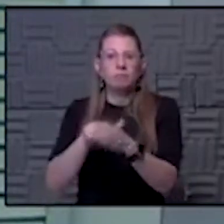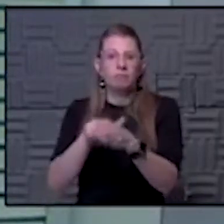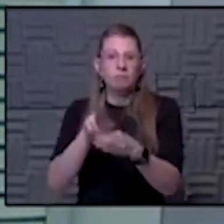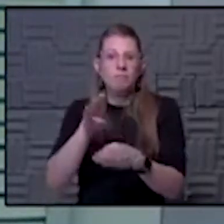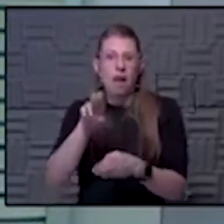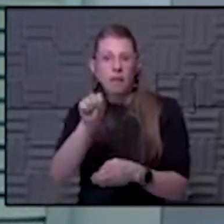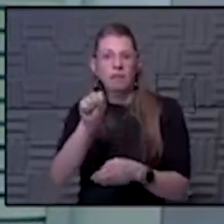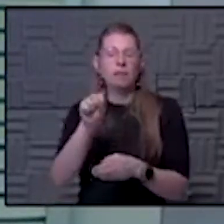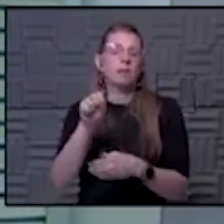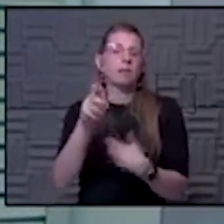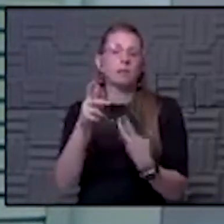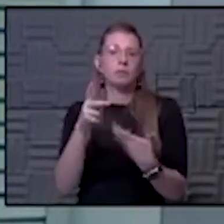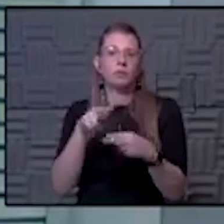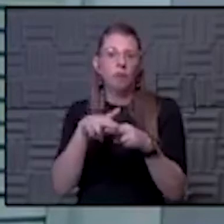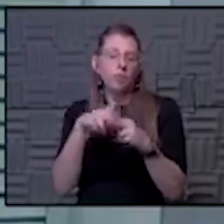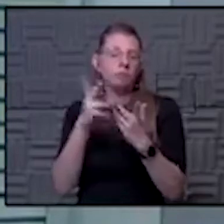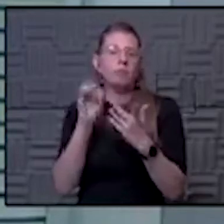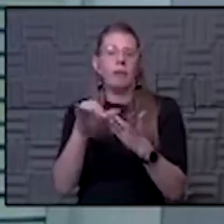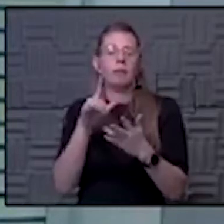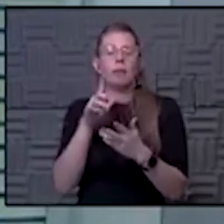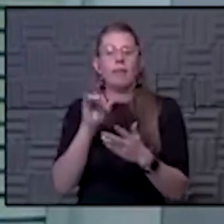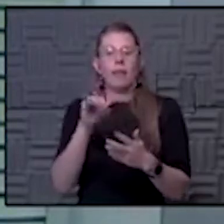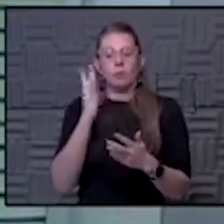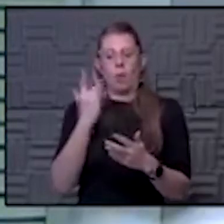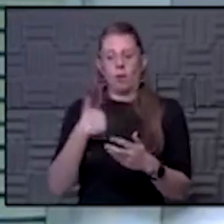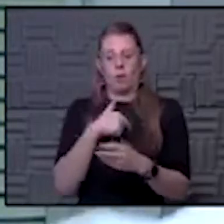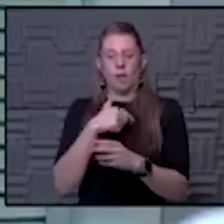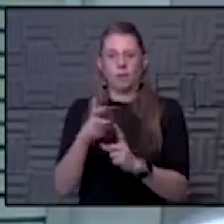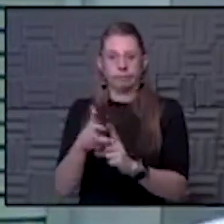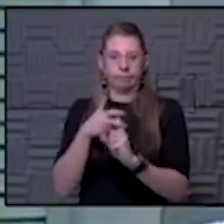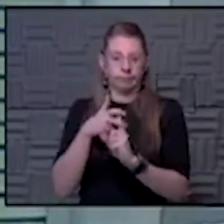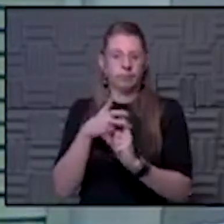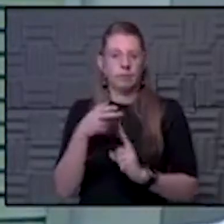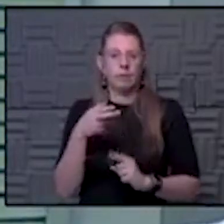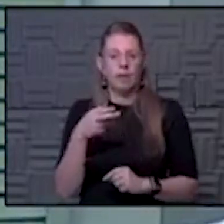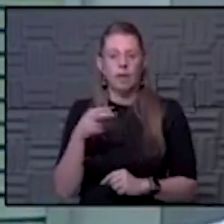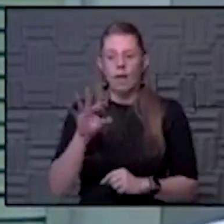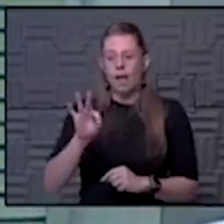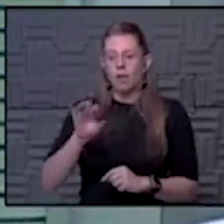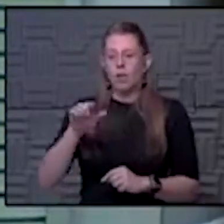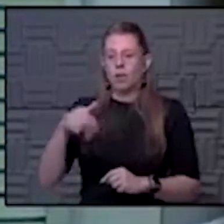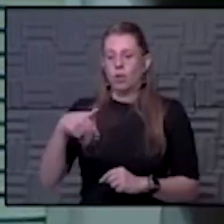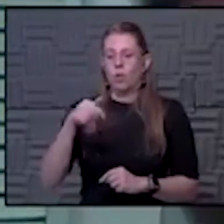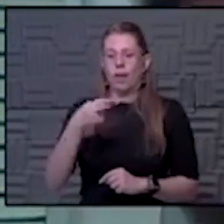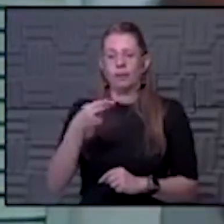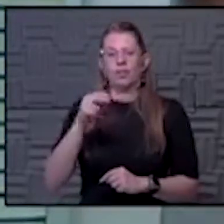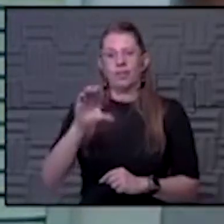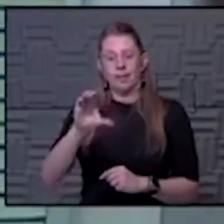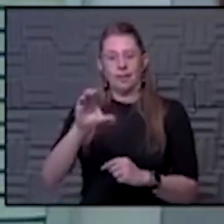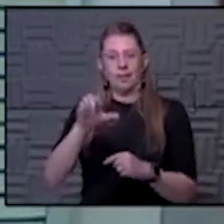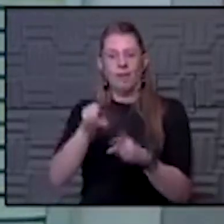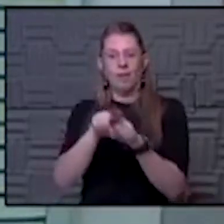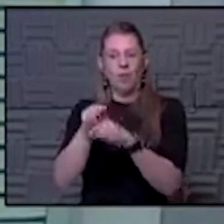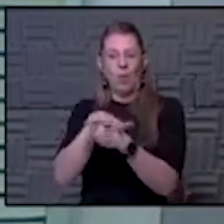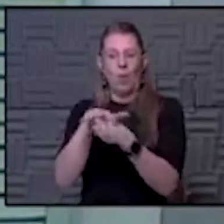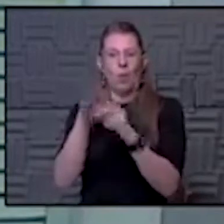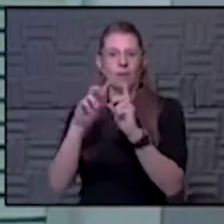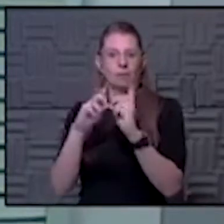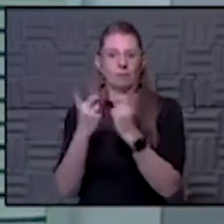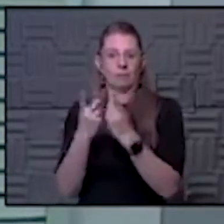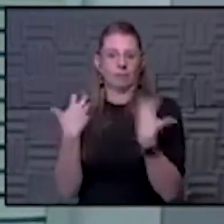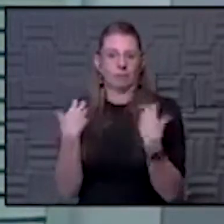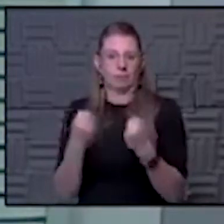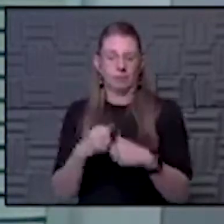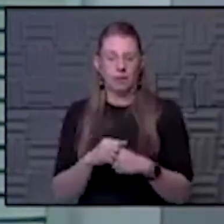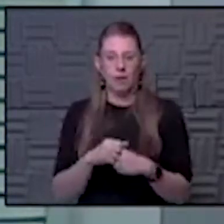This is exactly one of the reasons we've enlisted local health departments and FQHCs. I mean, right there, that's 140 different